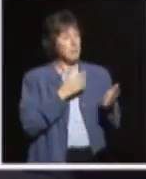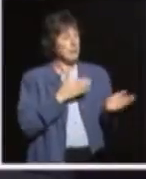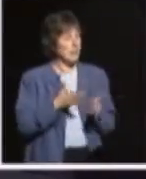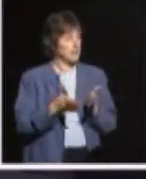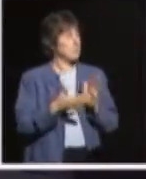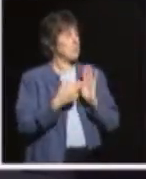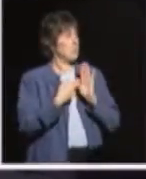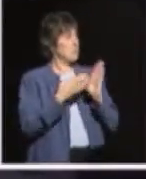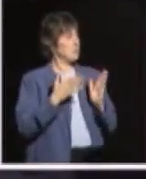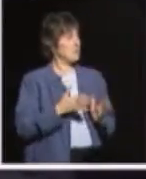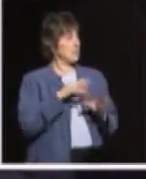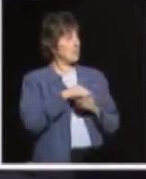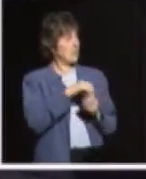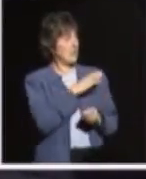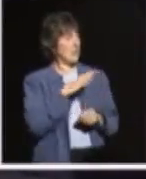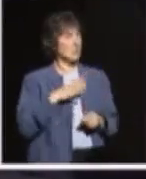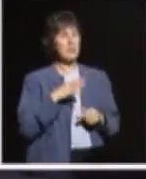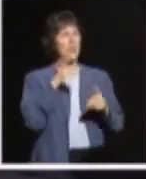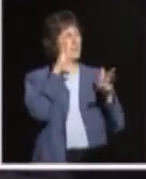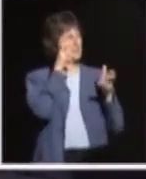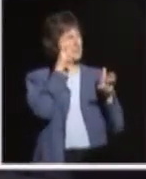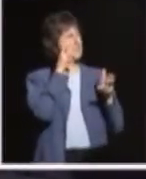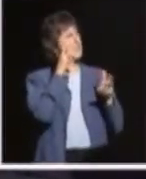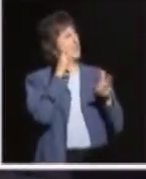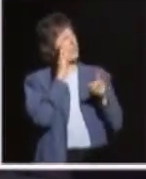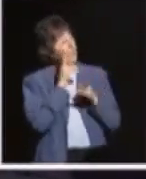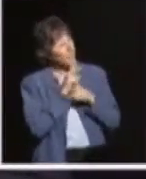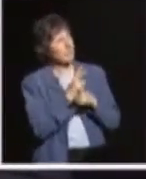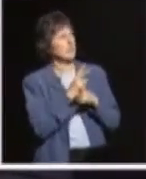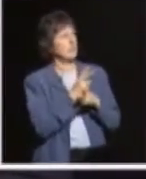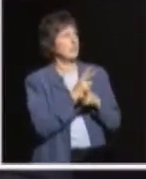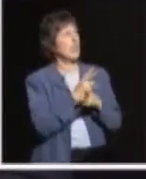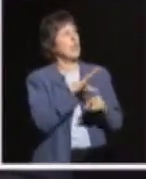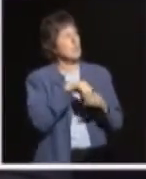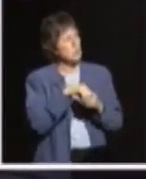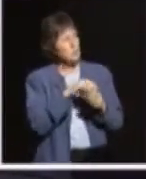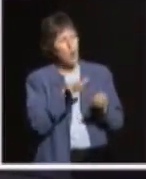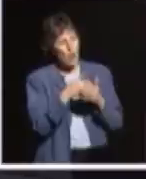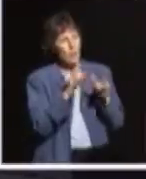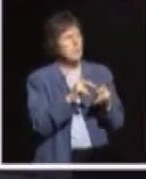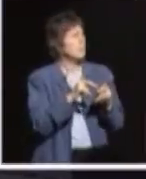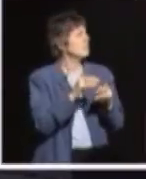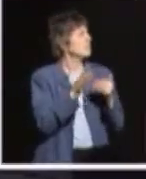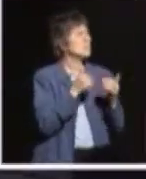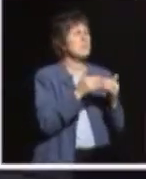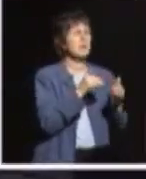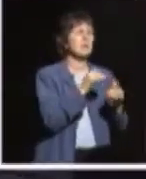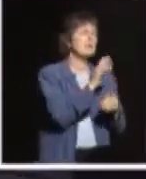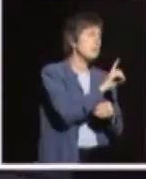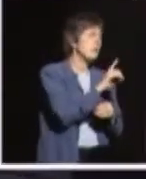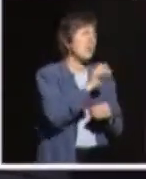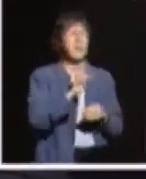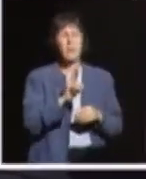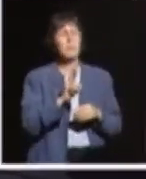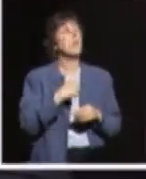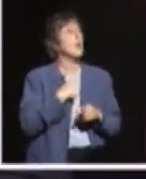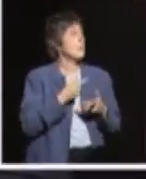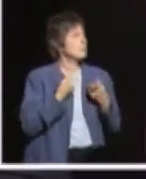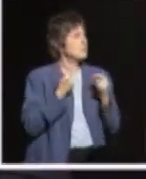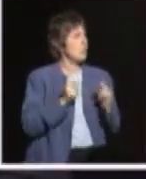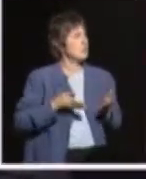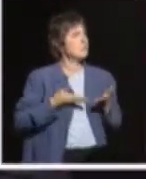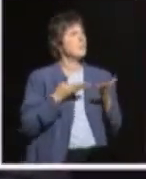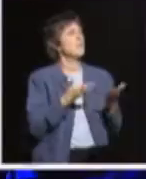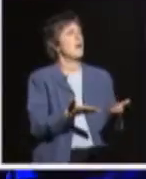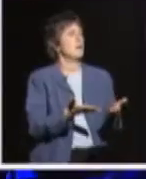Congress who will listen very carefully and try to include everybody working across party lines to do the best we can to revitalize and